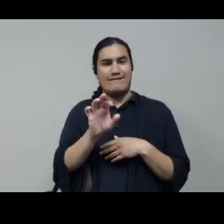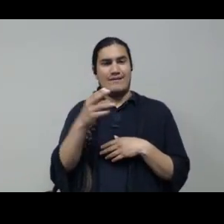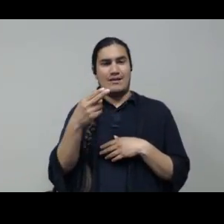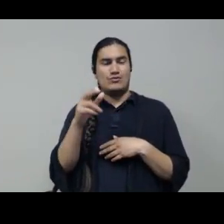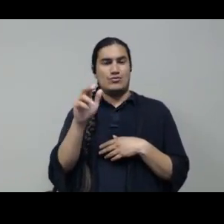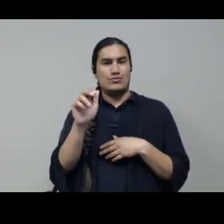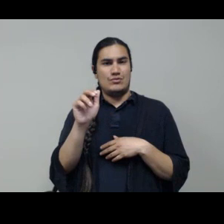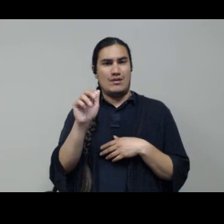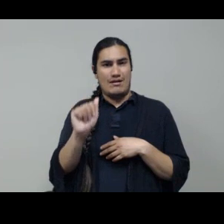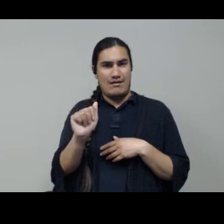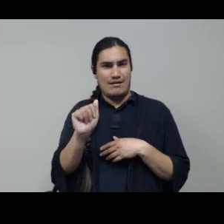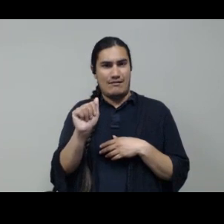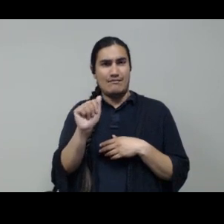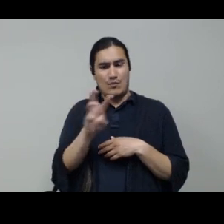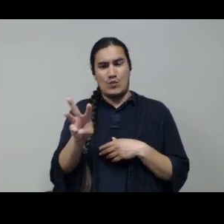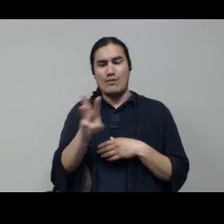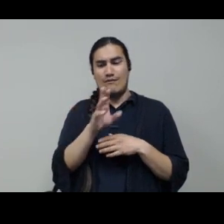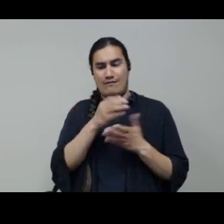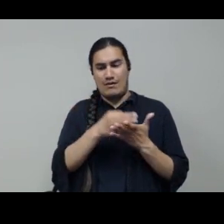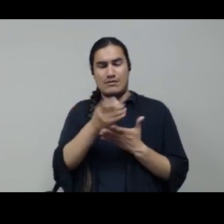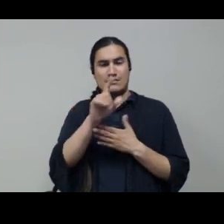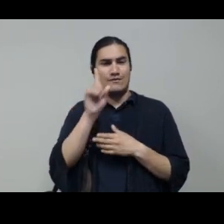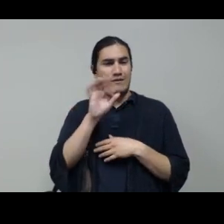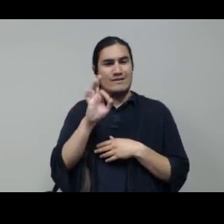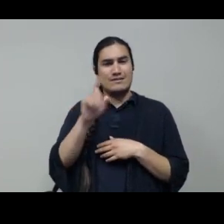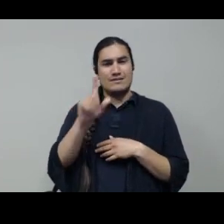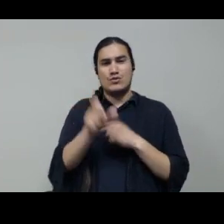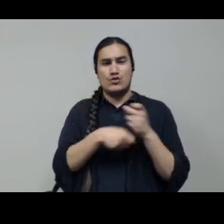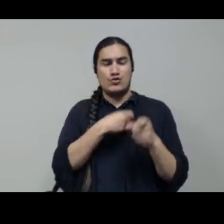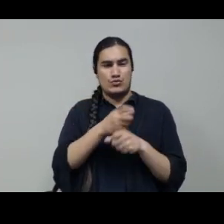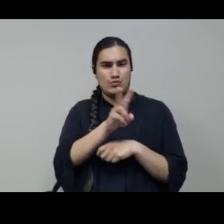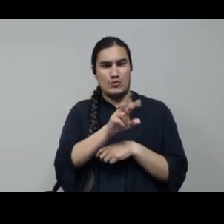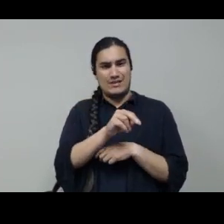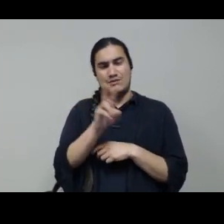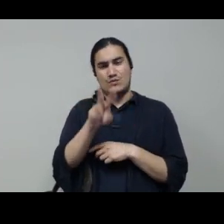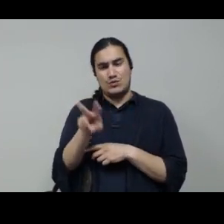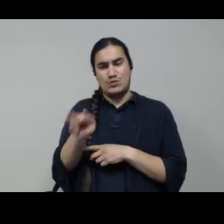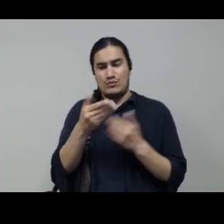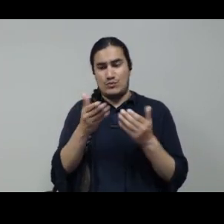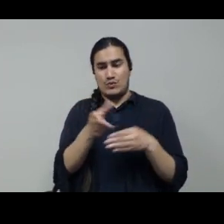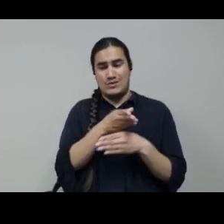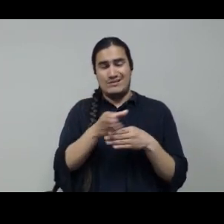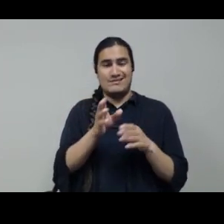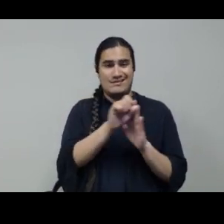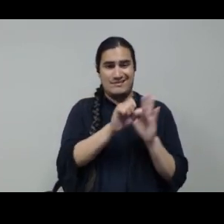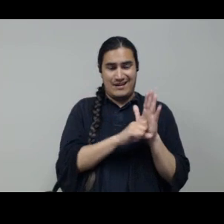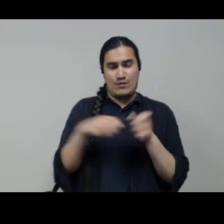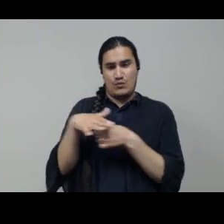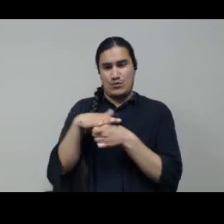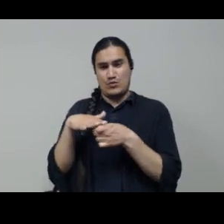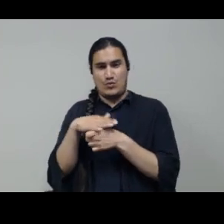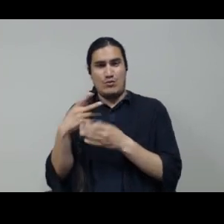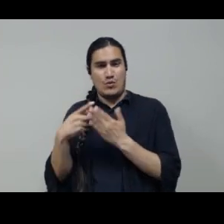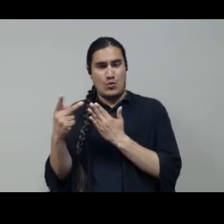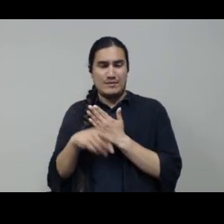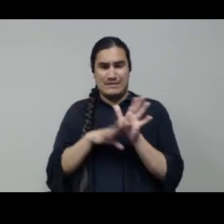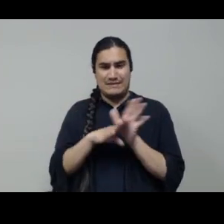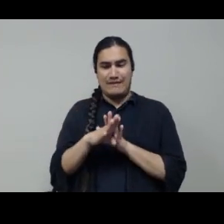funds for federal fiscal year 2022 between the state and regional and local programs has been